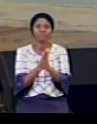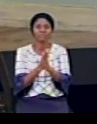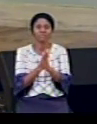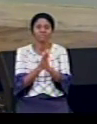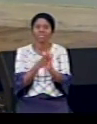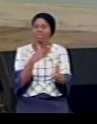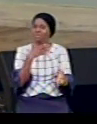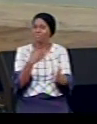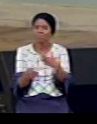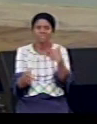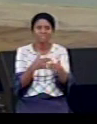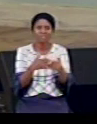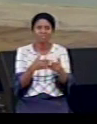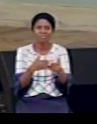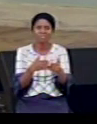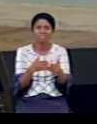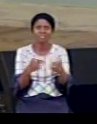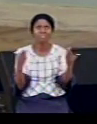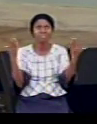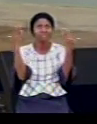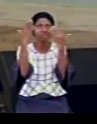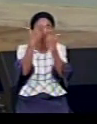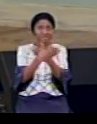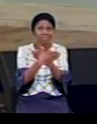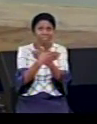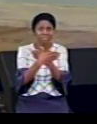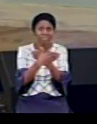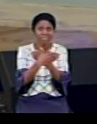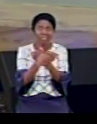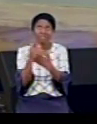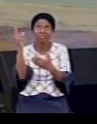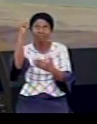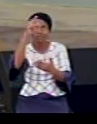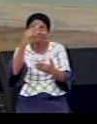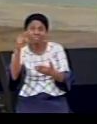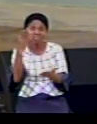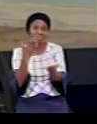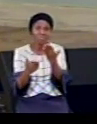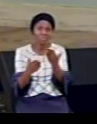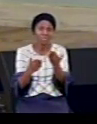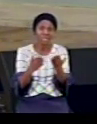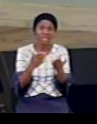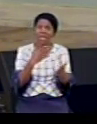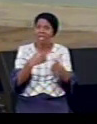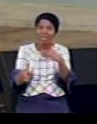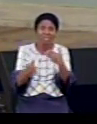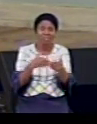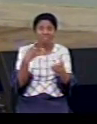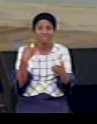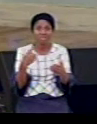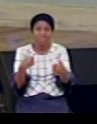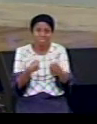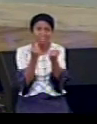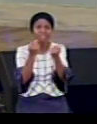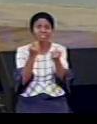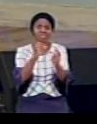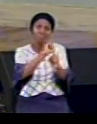However dark the horizon may be, however challenging the situation may